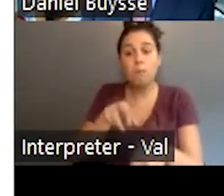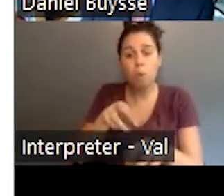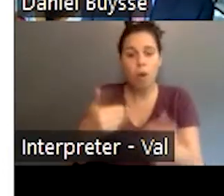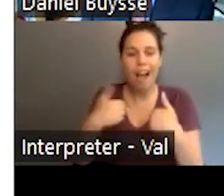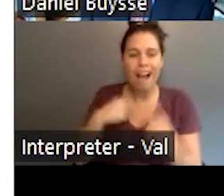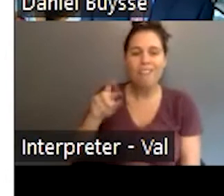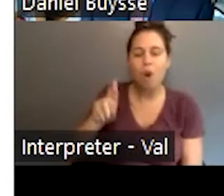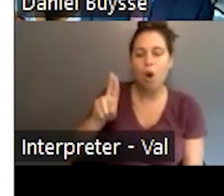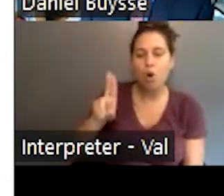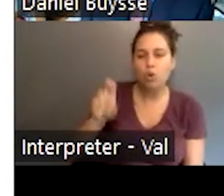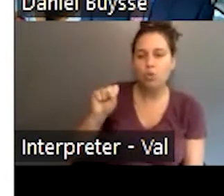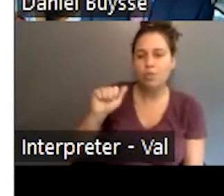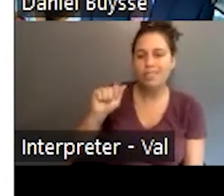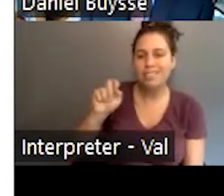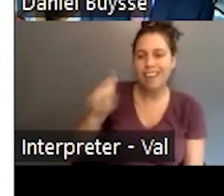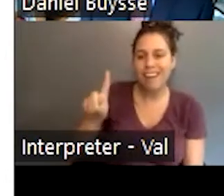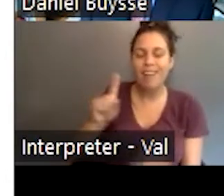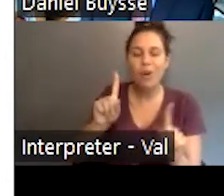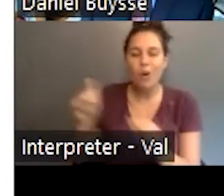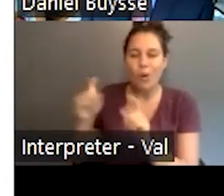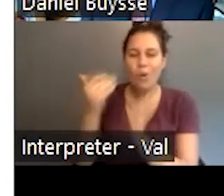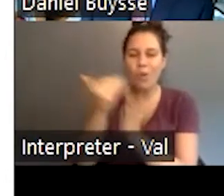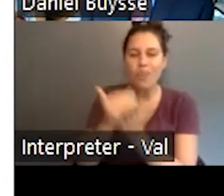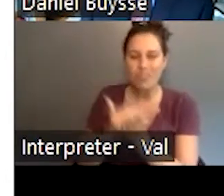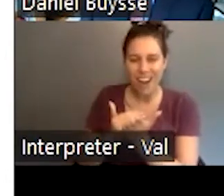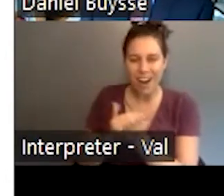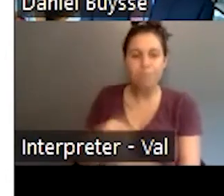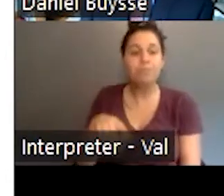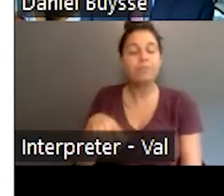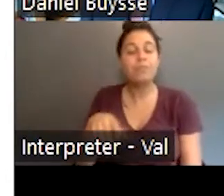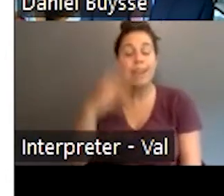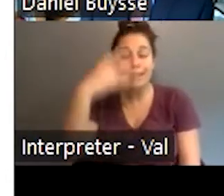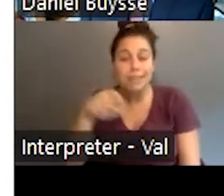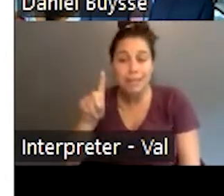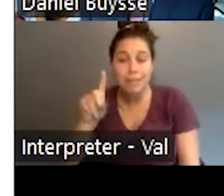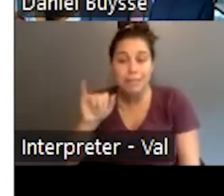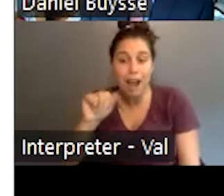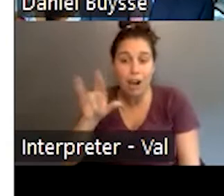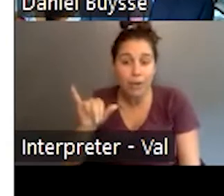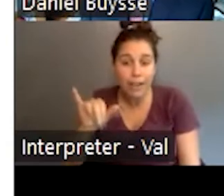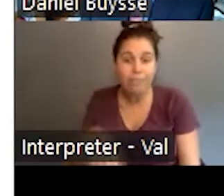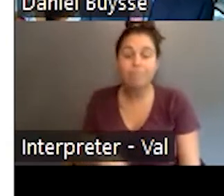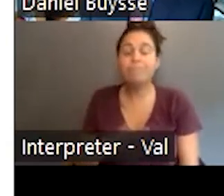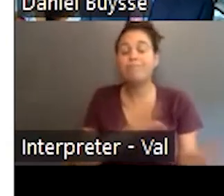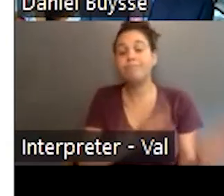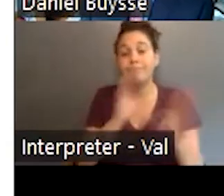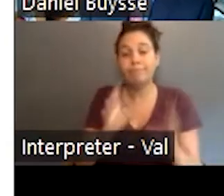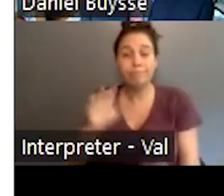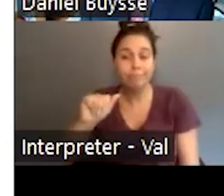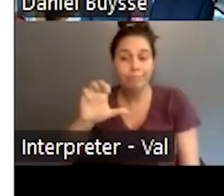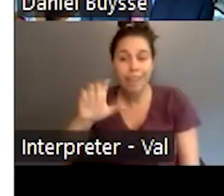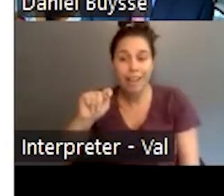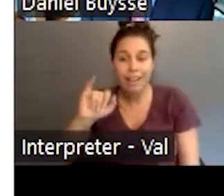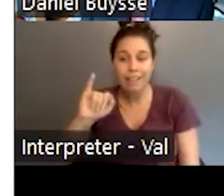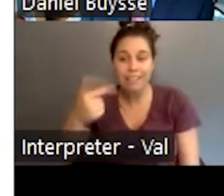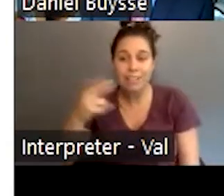SATED questionnaire that I'll talk about, but you can also get a lot of the information from sleep diaries. Actigraphy is useful for measuring